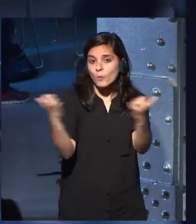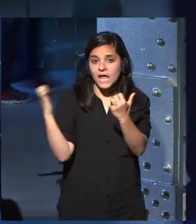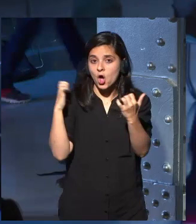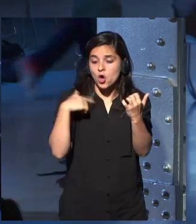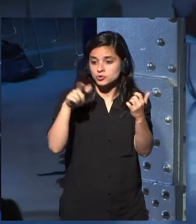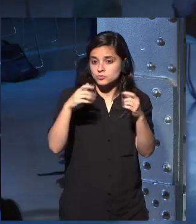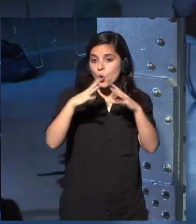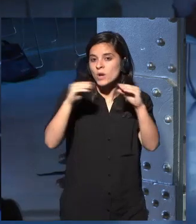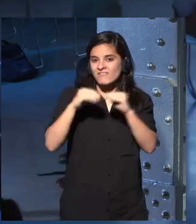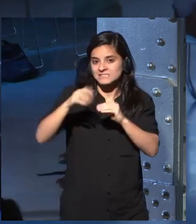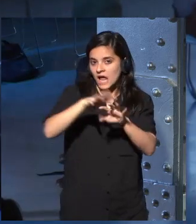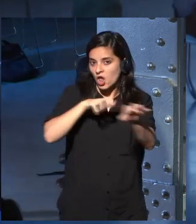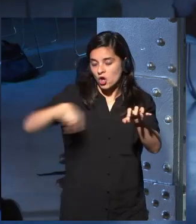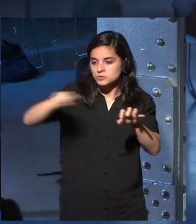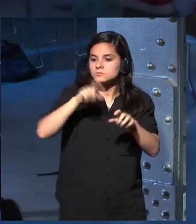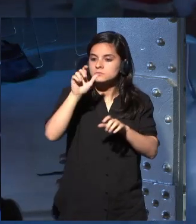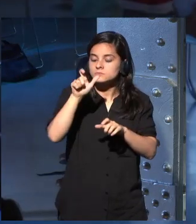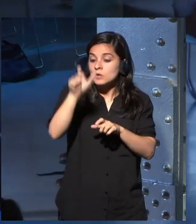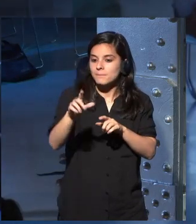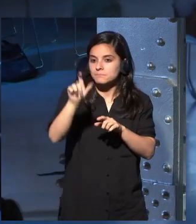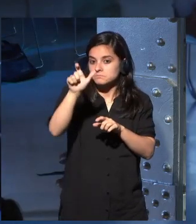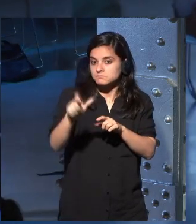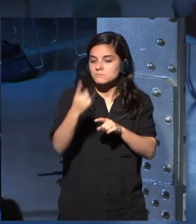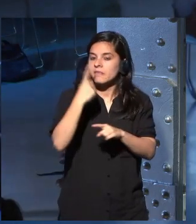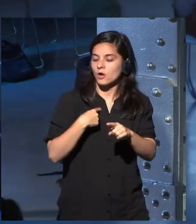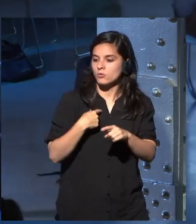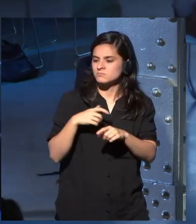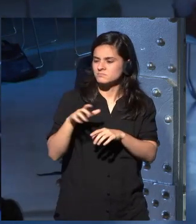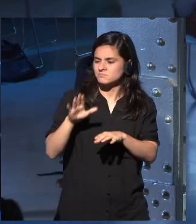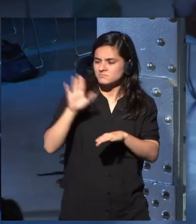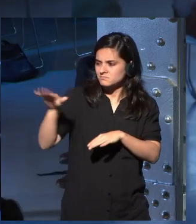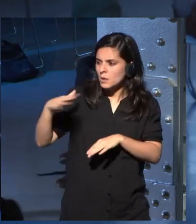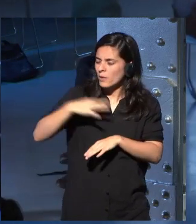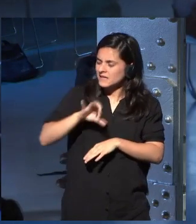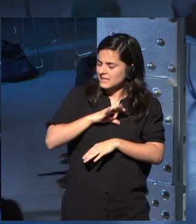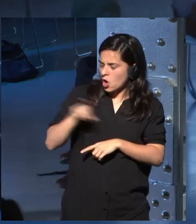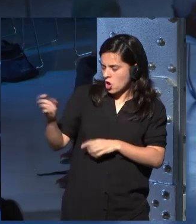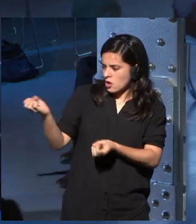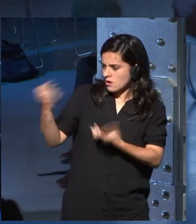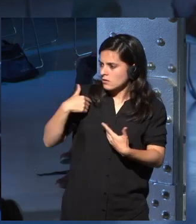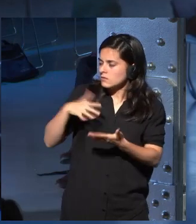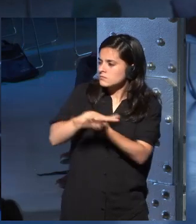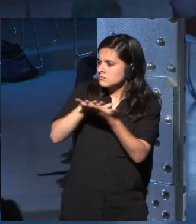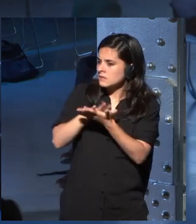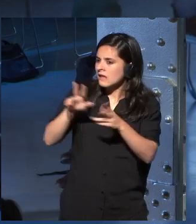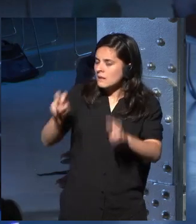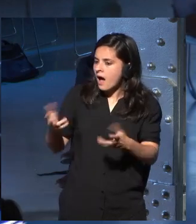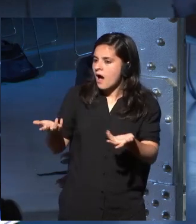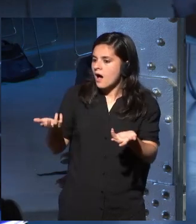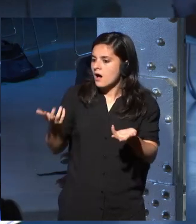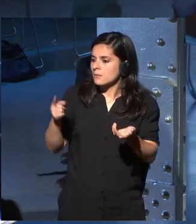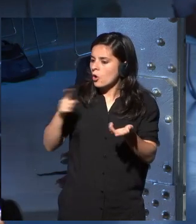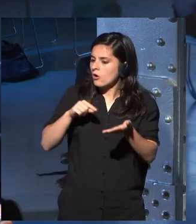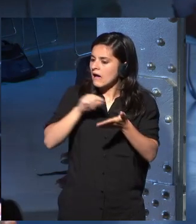said, "Sir, can you tell us something about this Australian writer named Elizabeth Costello?"